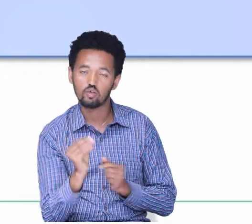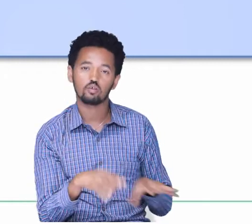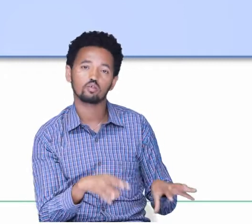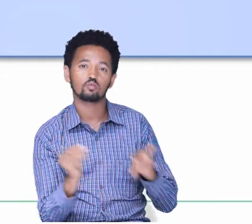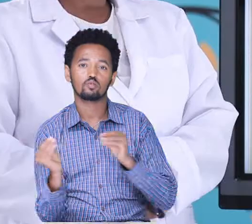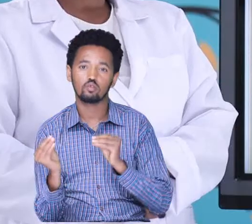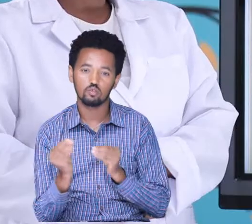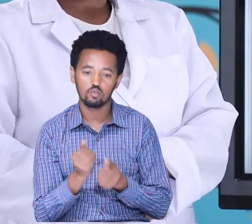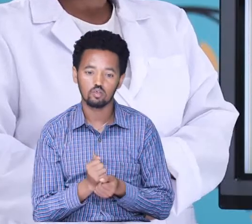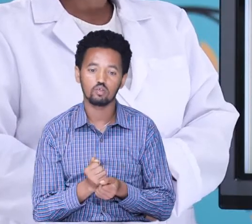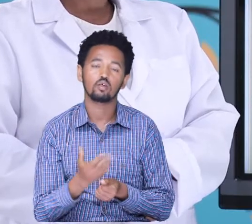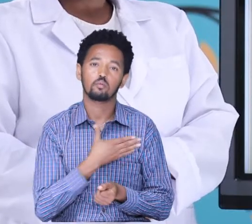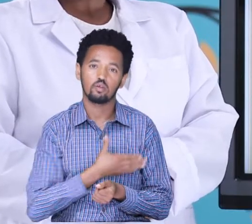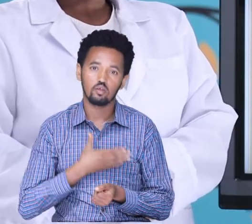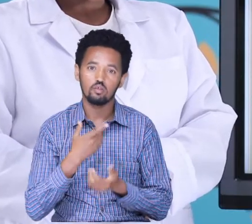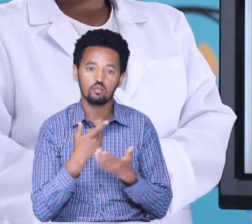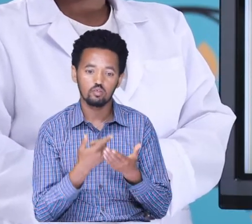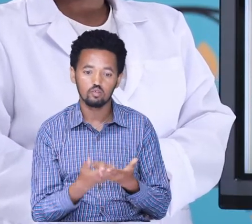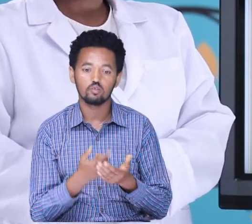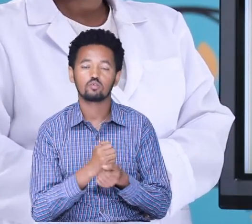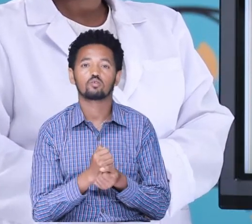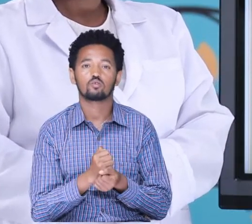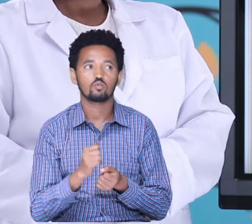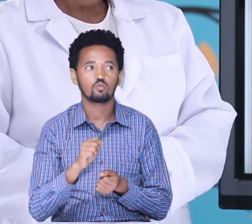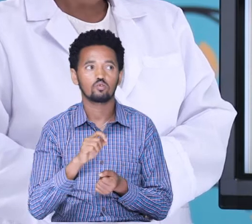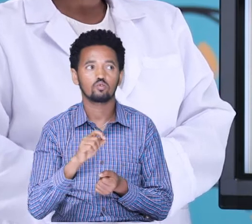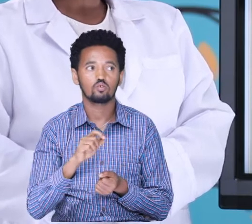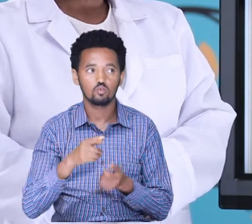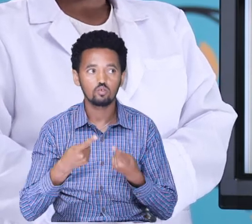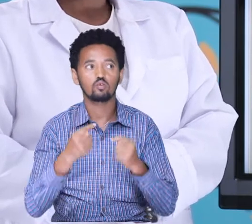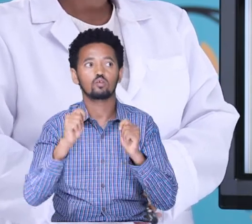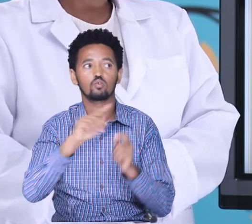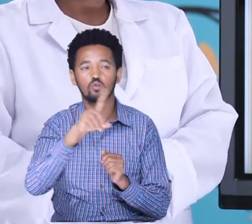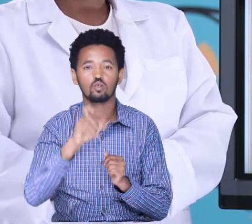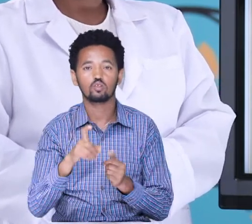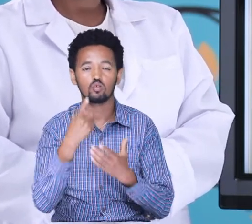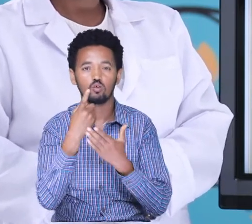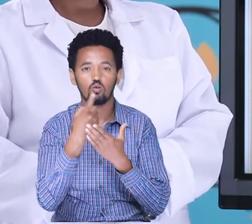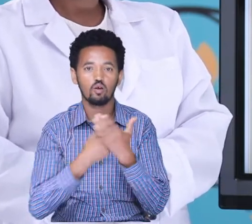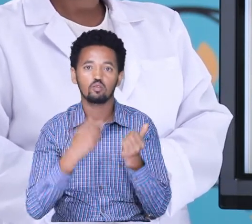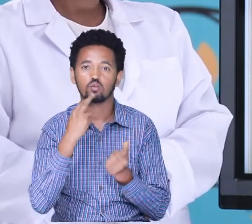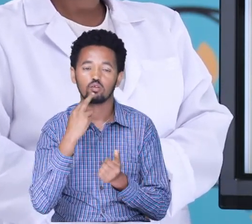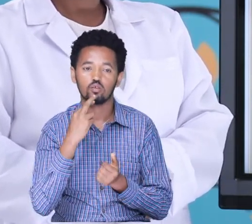Students, please think about these two questions. What is climate?